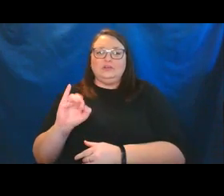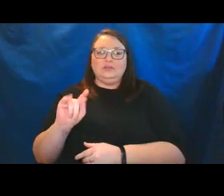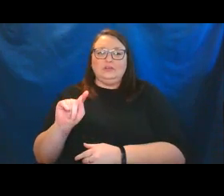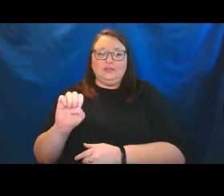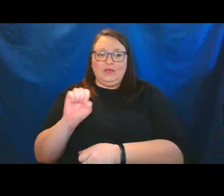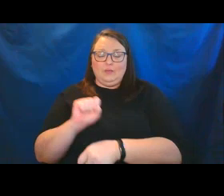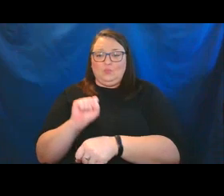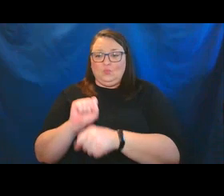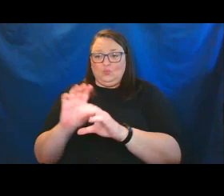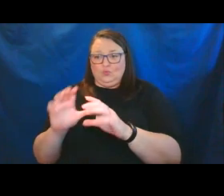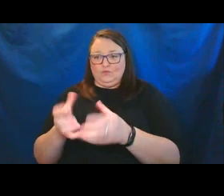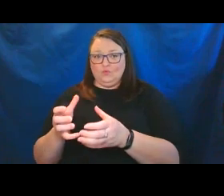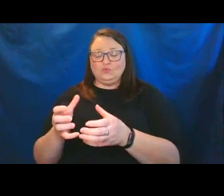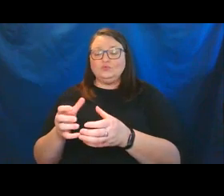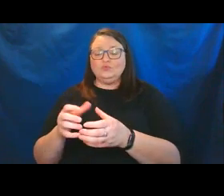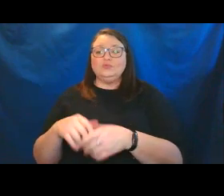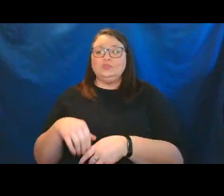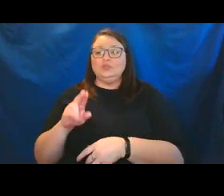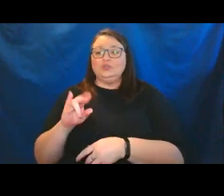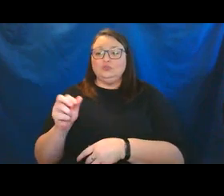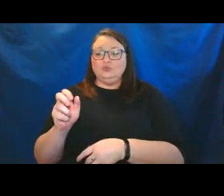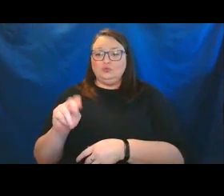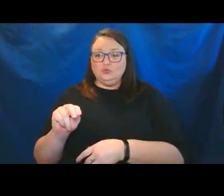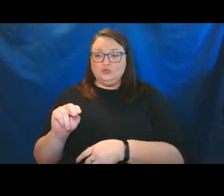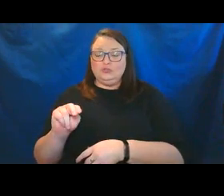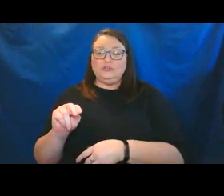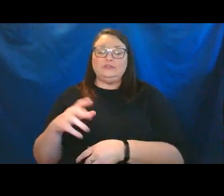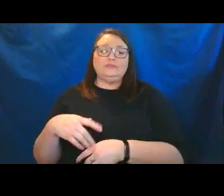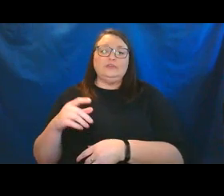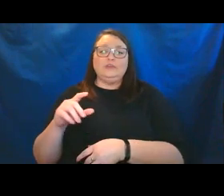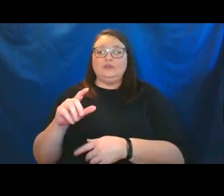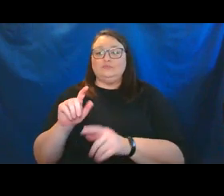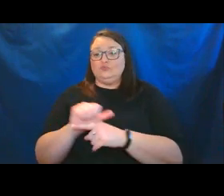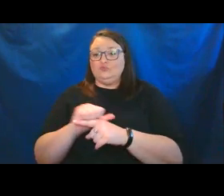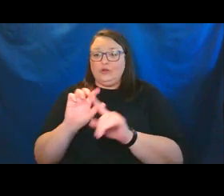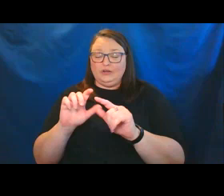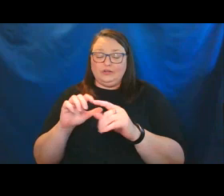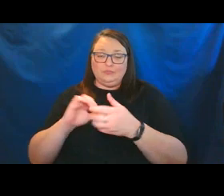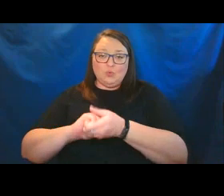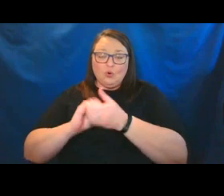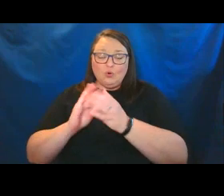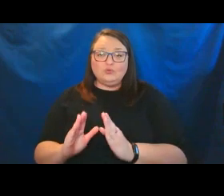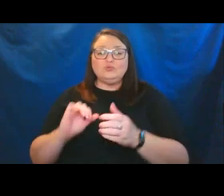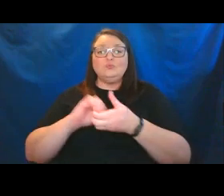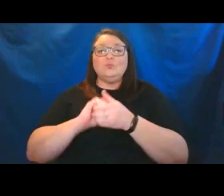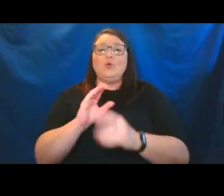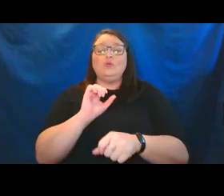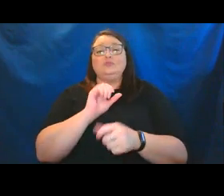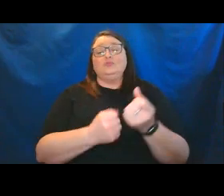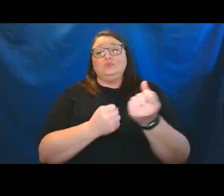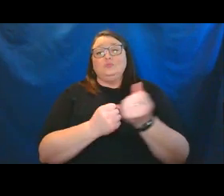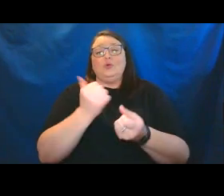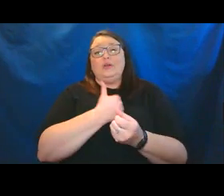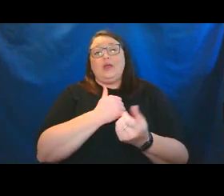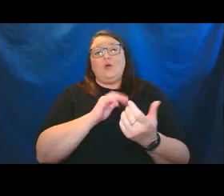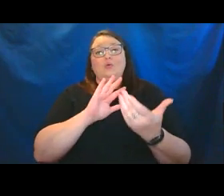workforce, union space, training partners, partners supporting our community outreach